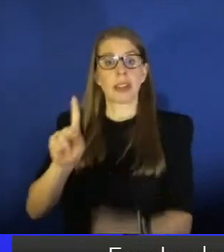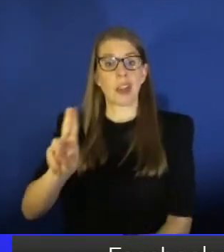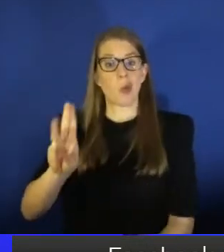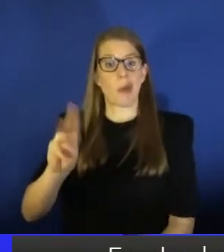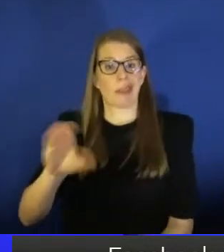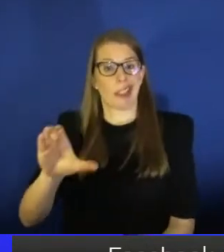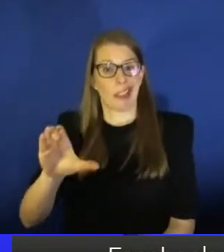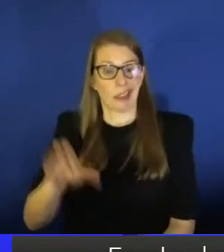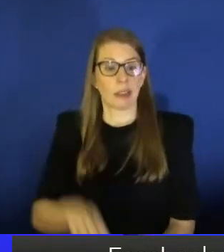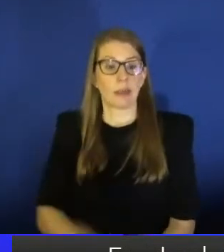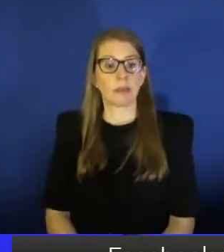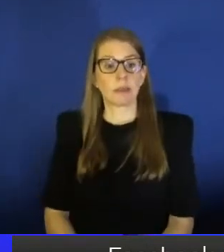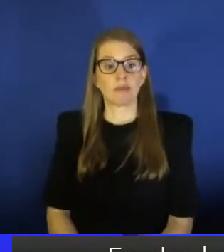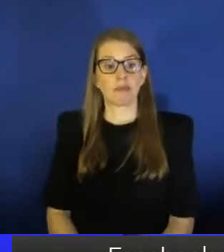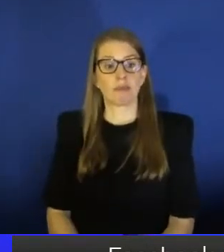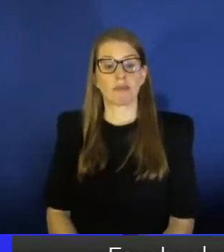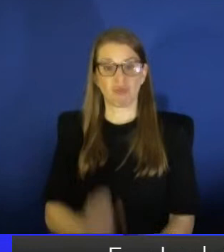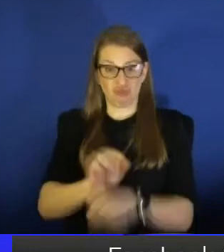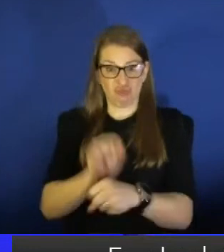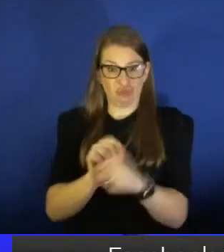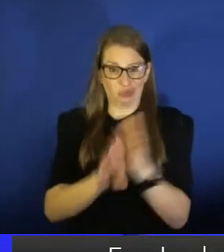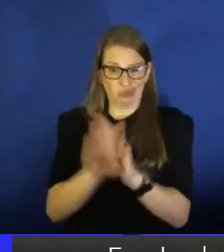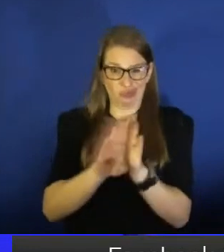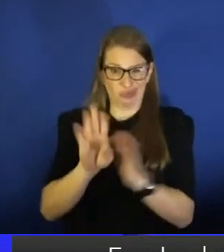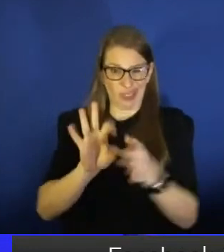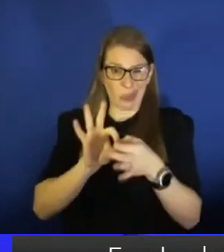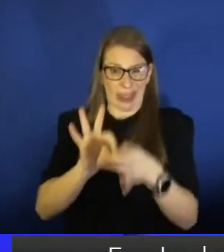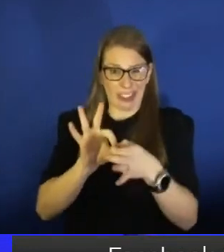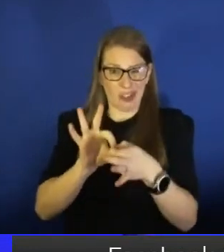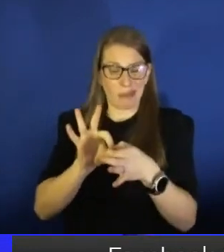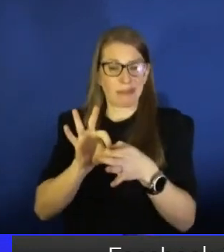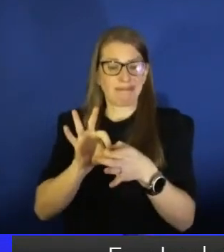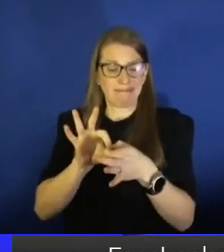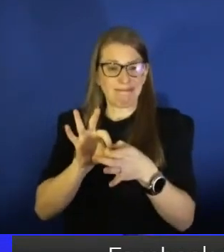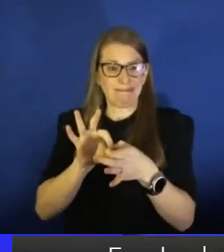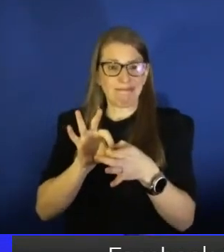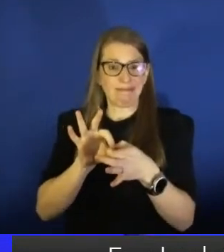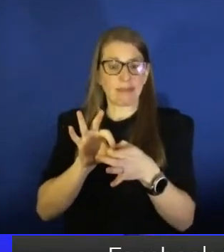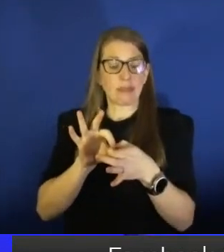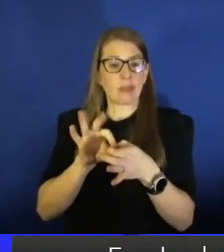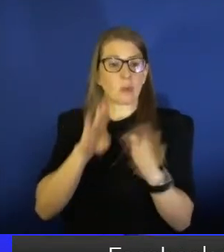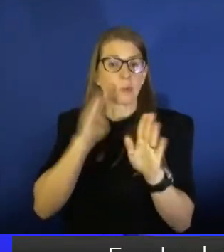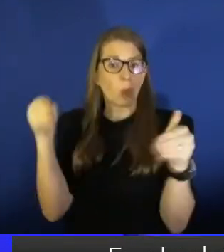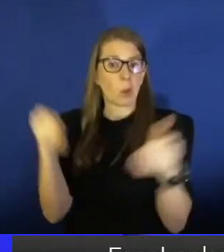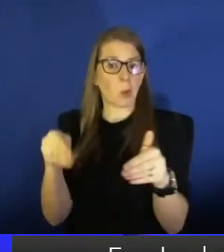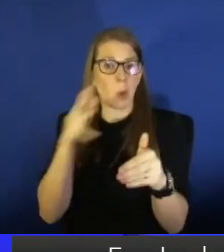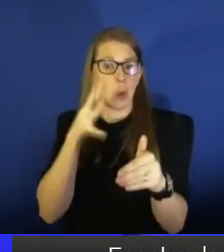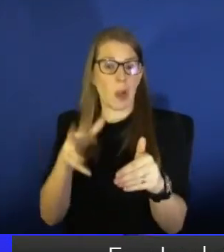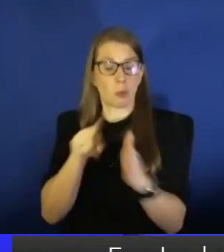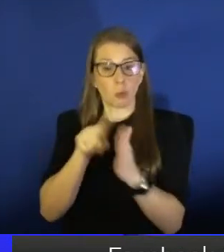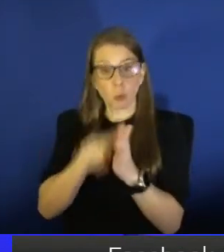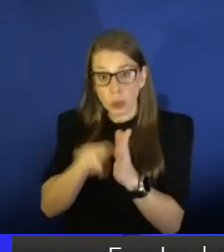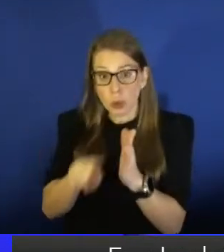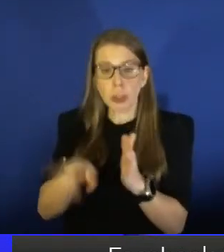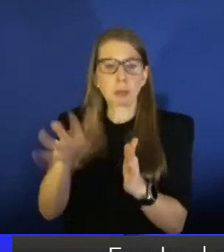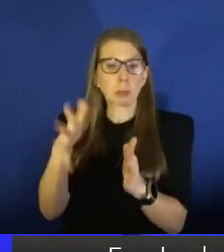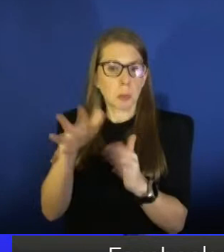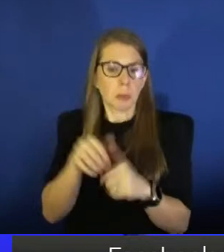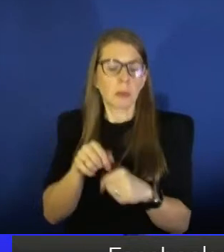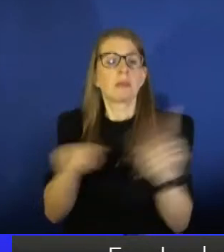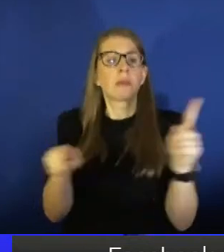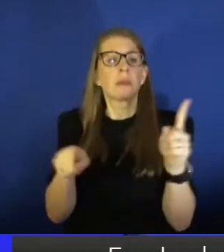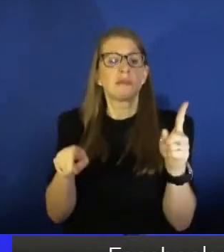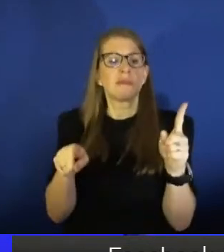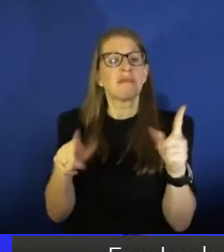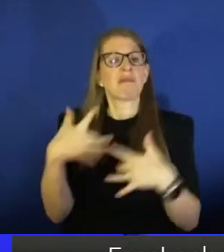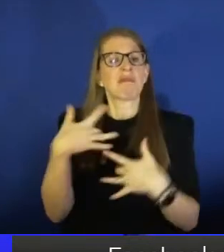working to develop a lot of those relationships. And we'll be focusing around research somewhat, but mostly a pragmatic